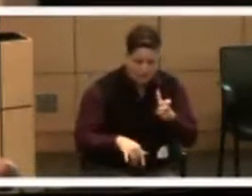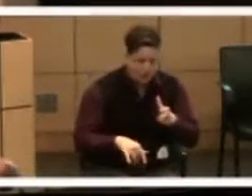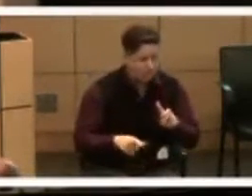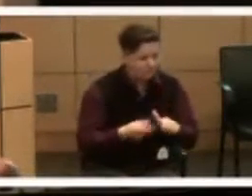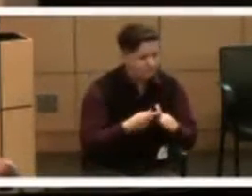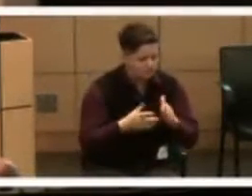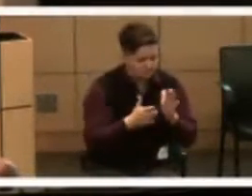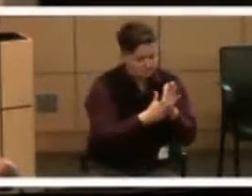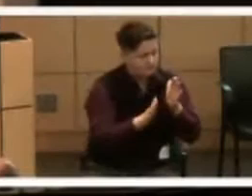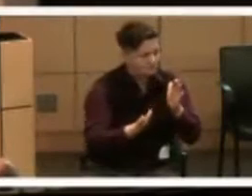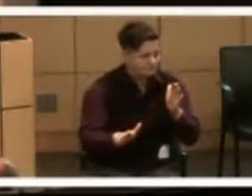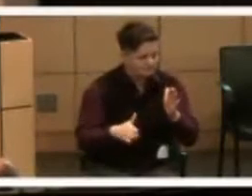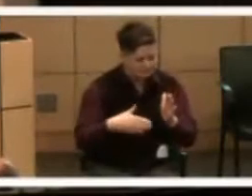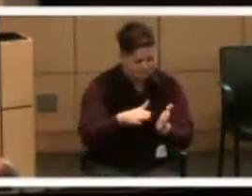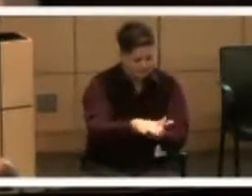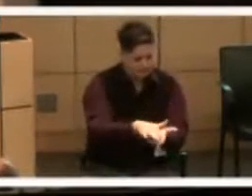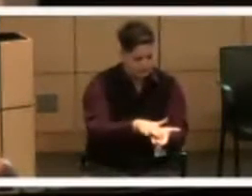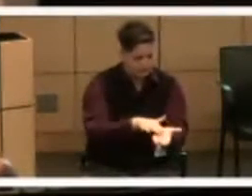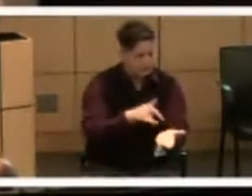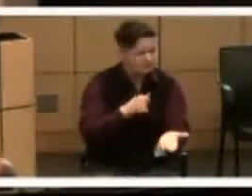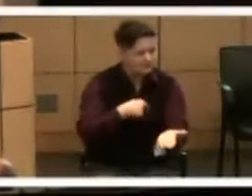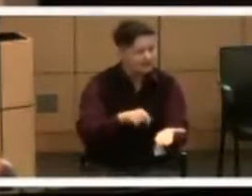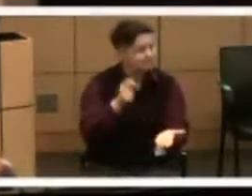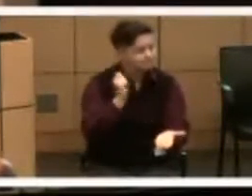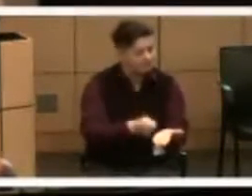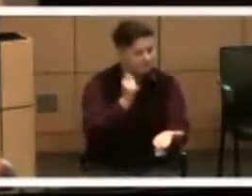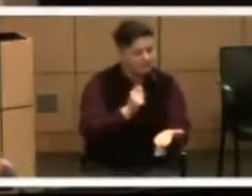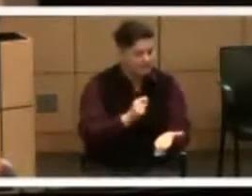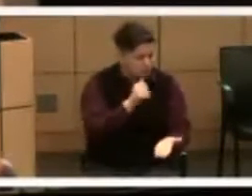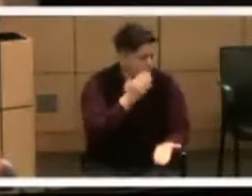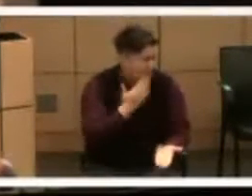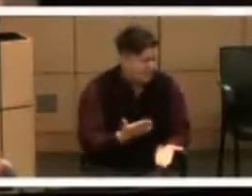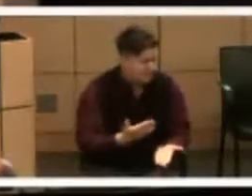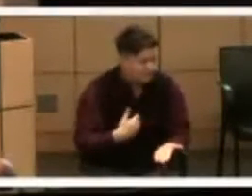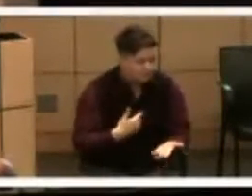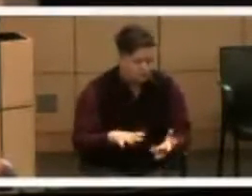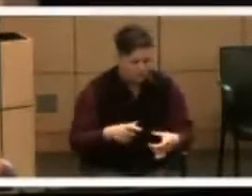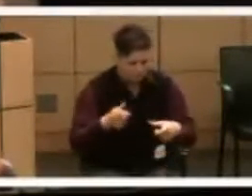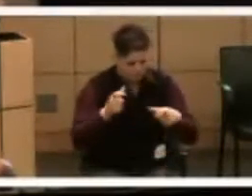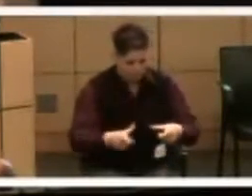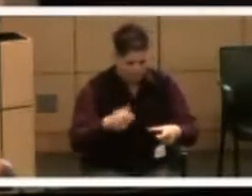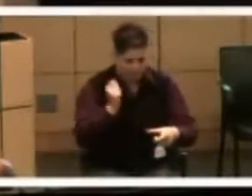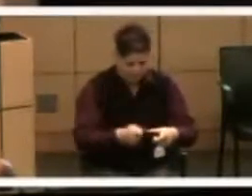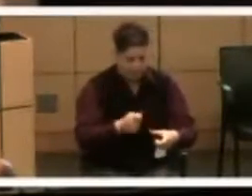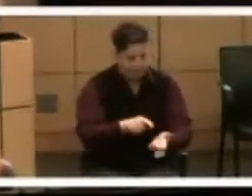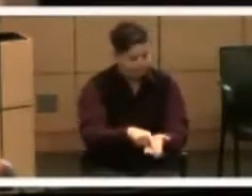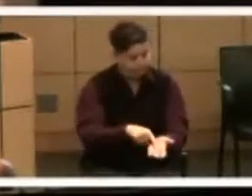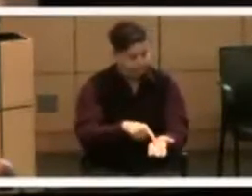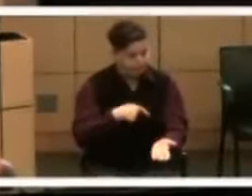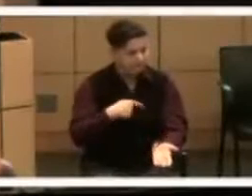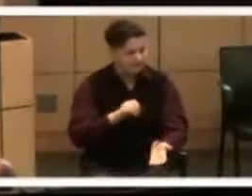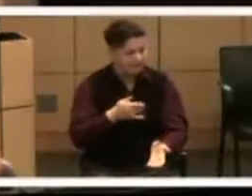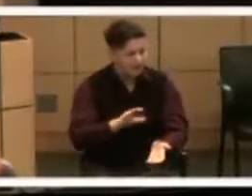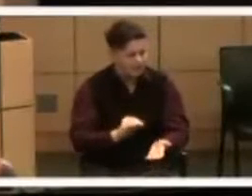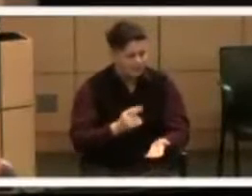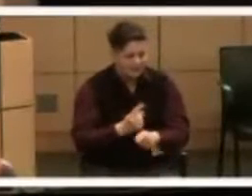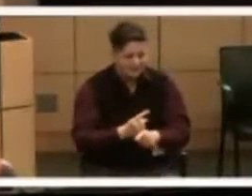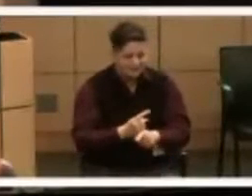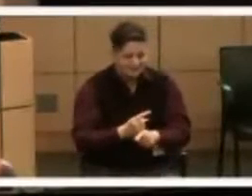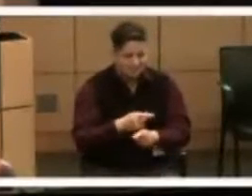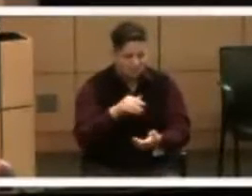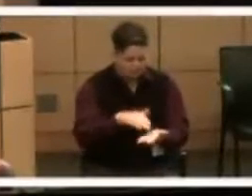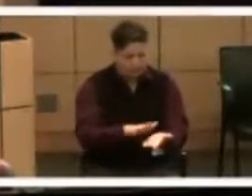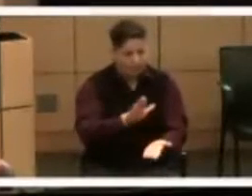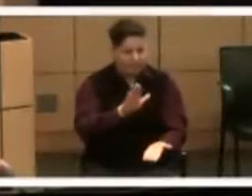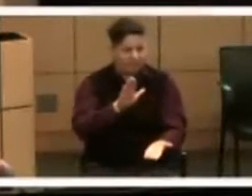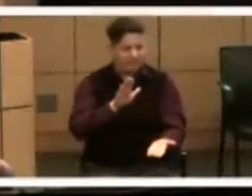reverberation when it occurs first. And so it's a good thing it didn't. You don't want to hear the brick followed by a trail of echoes. And if it's speech, you might imagine